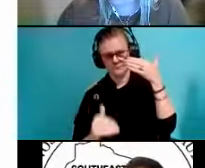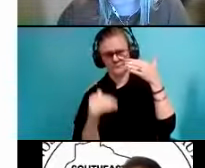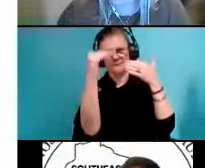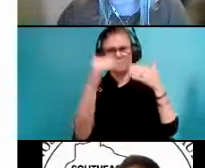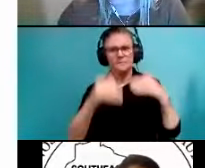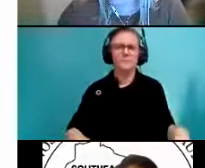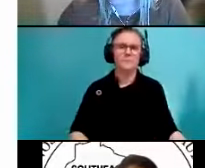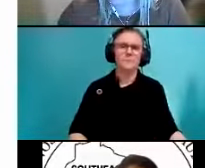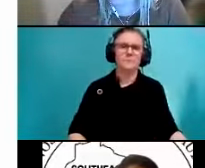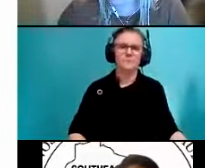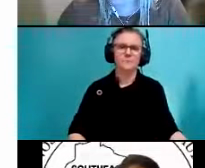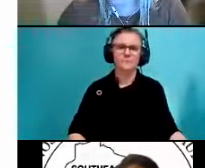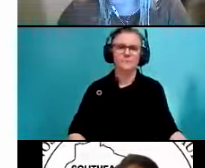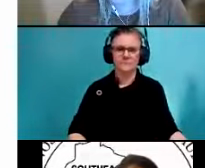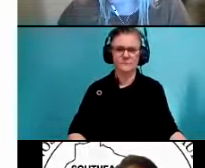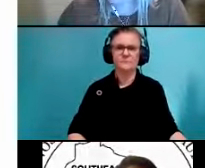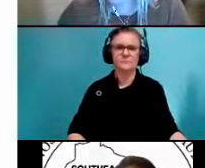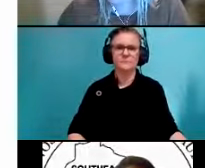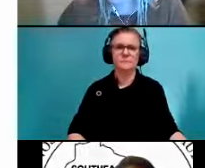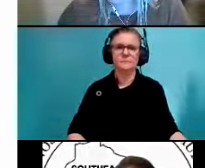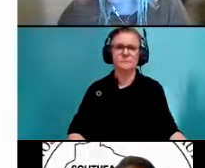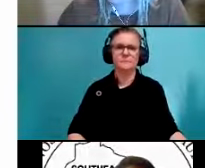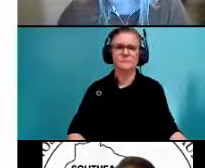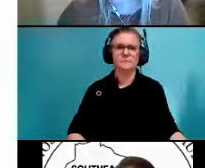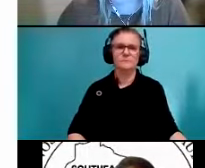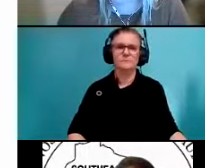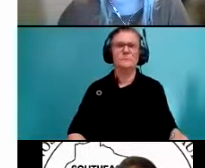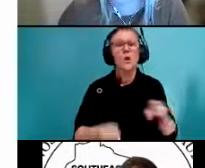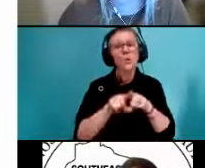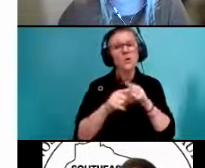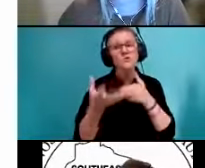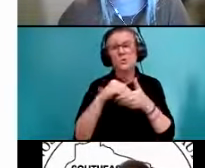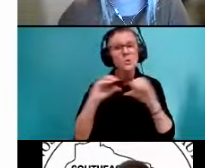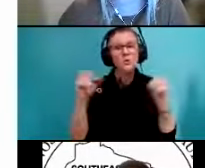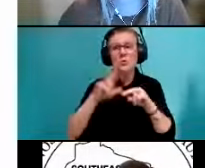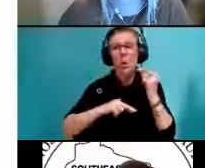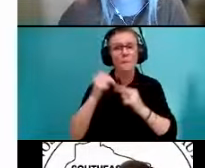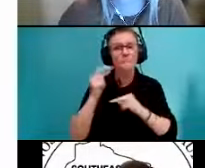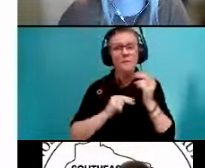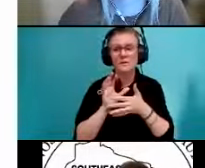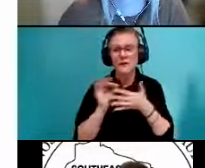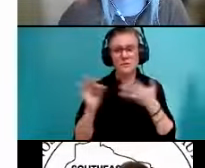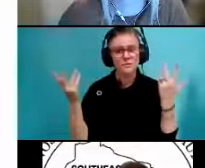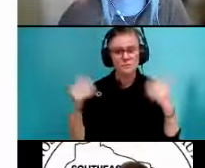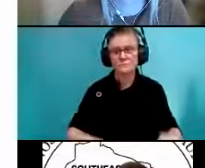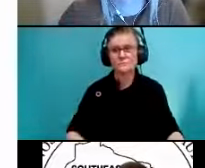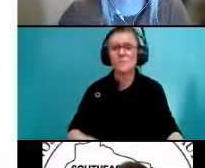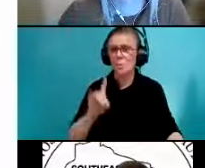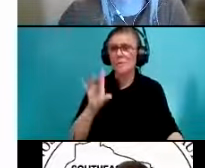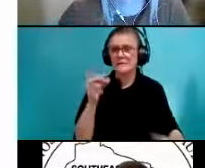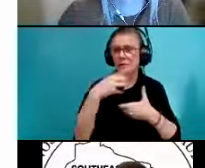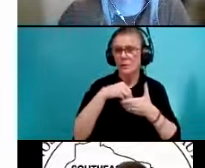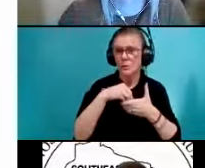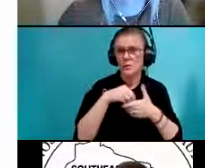1. Next slide. So we also included a no build option. And